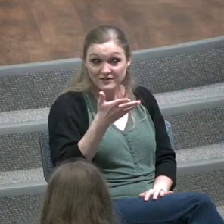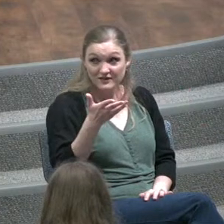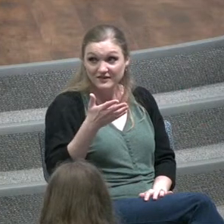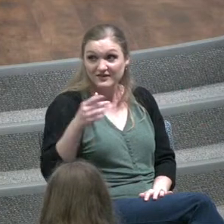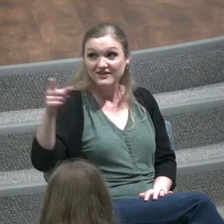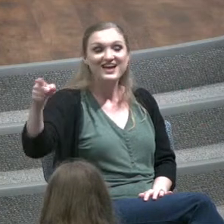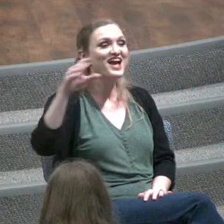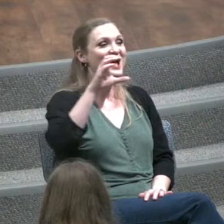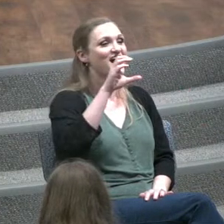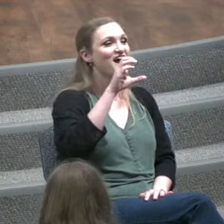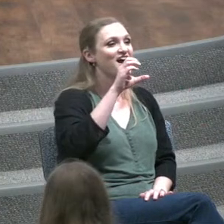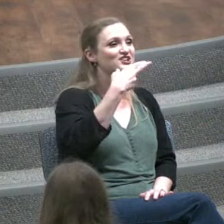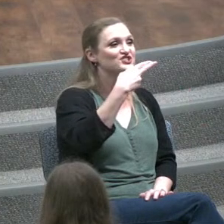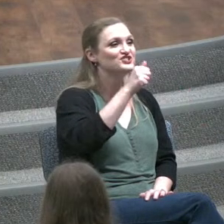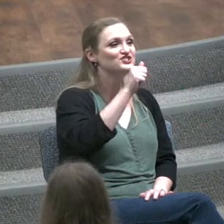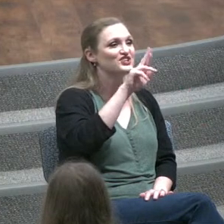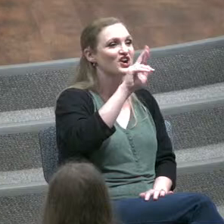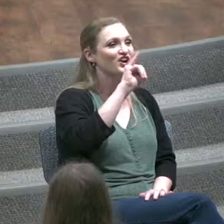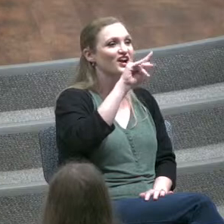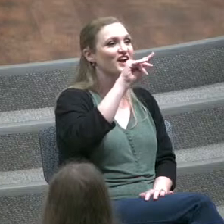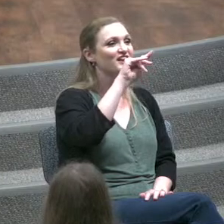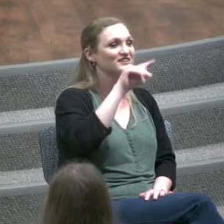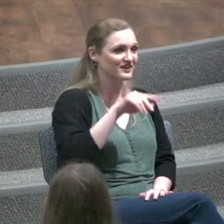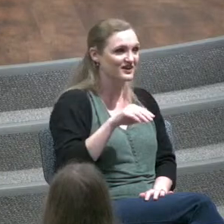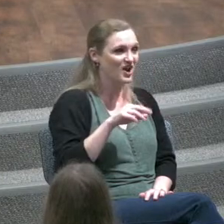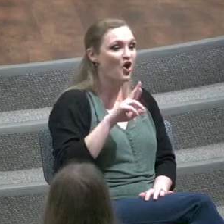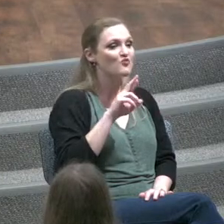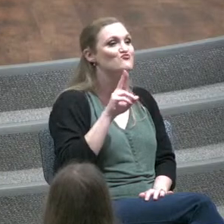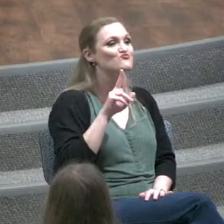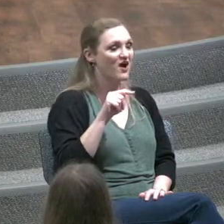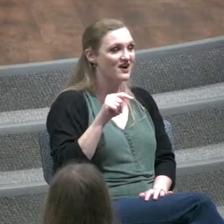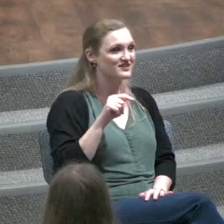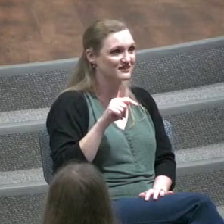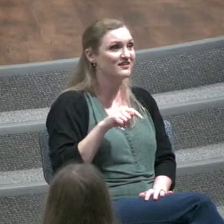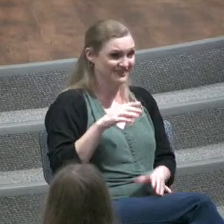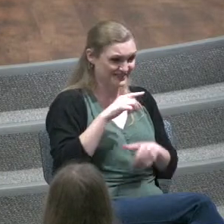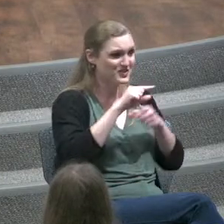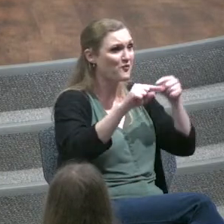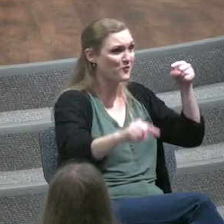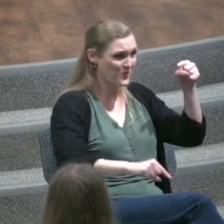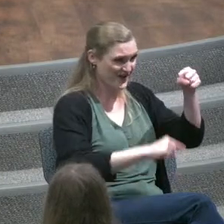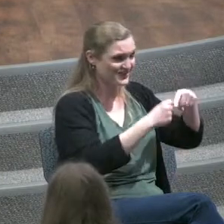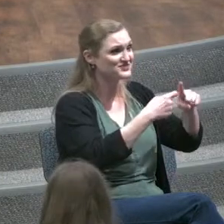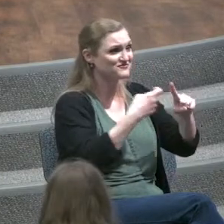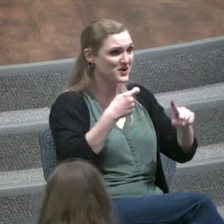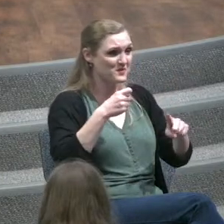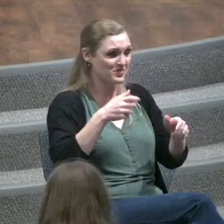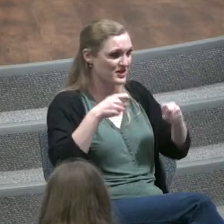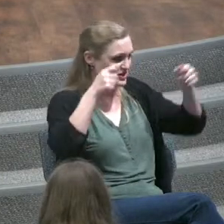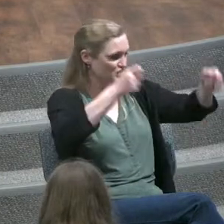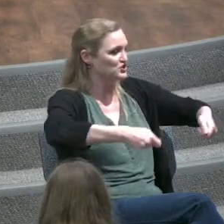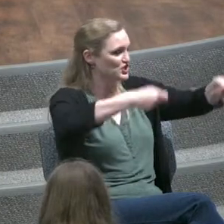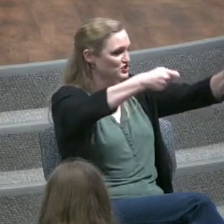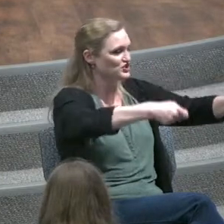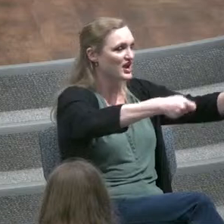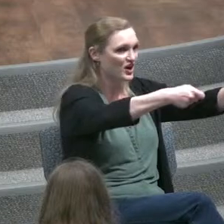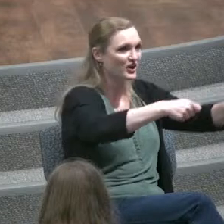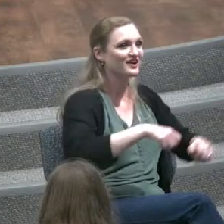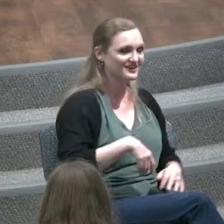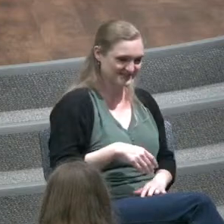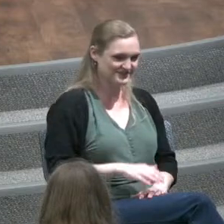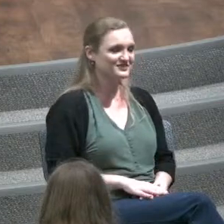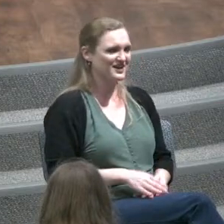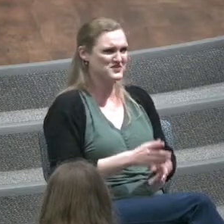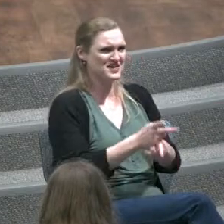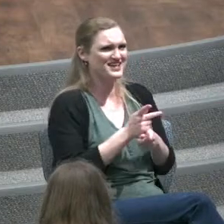are? Chariot ruts. I'm like, wow, that is awesome. I mean, that